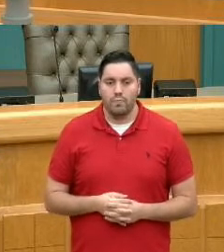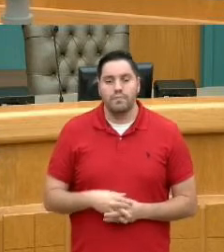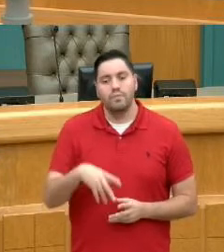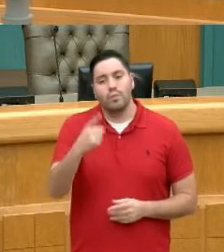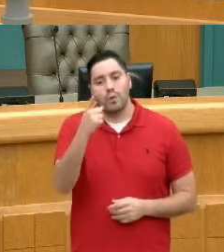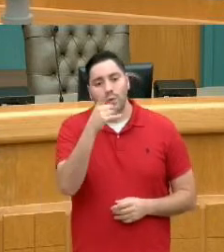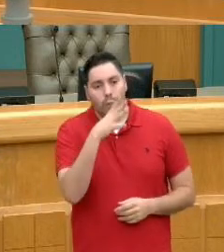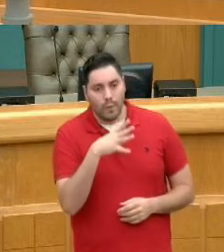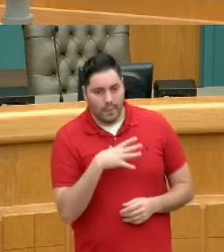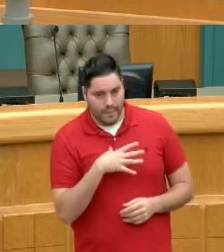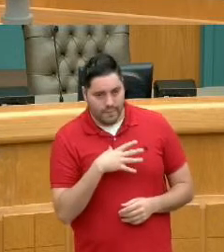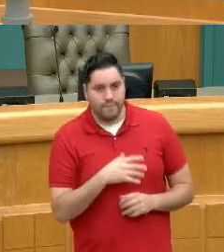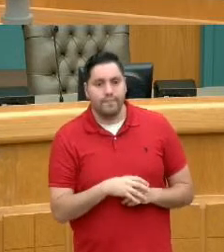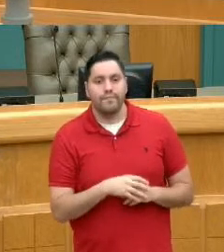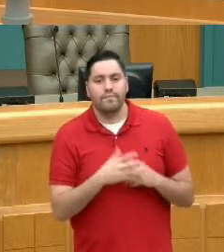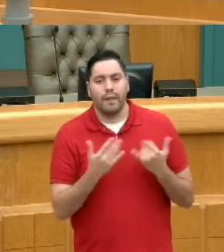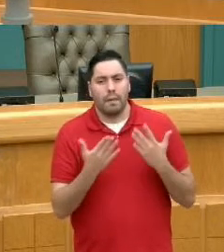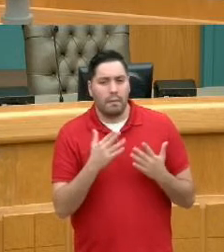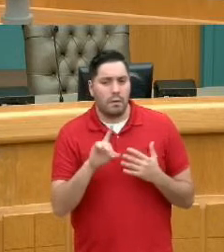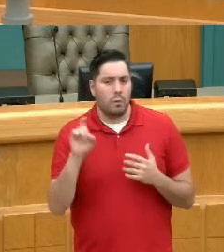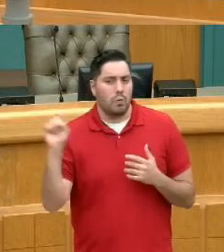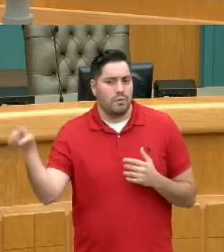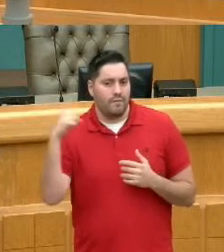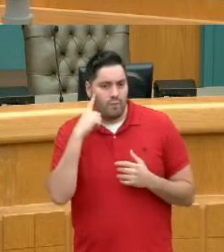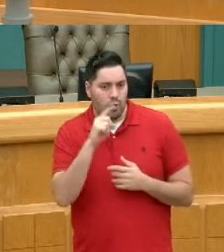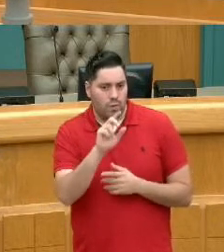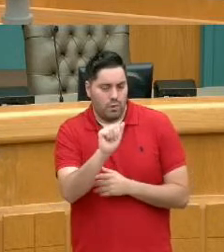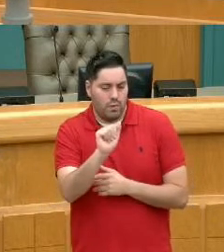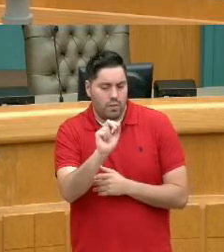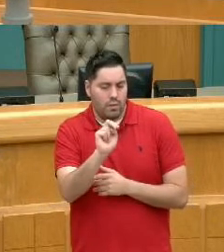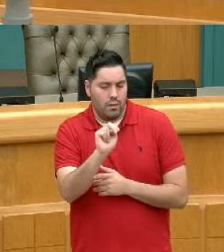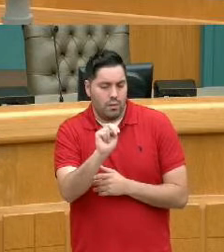Hello. This is probably more of a question for Annette. Okay.